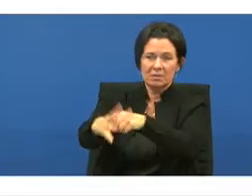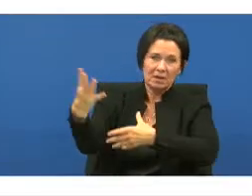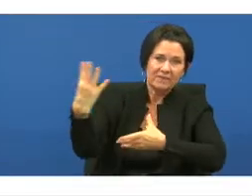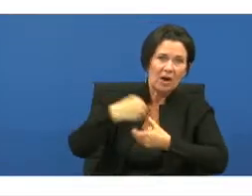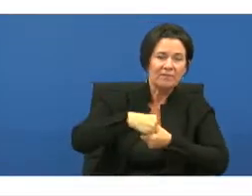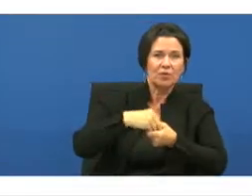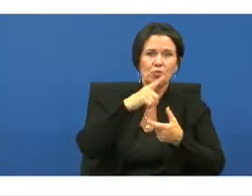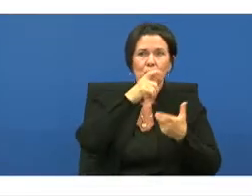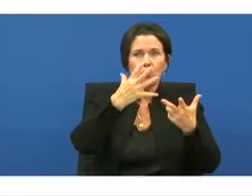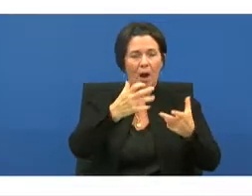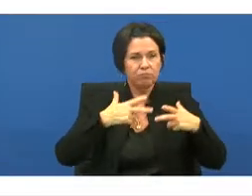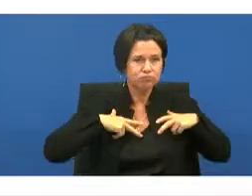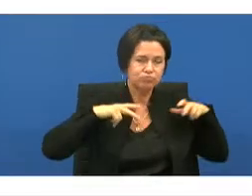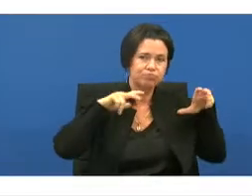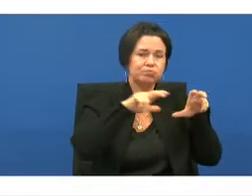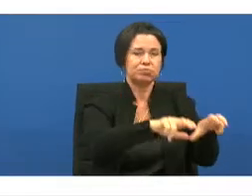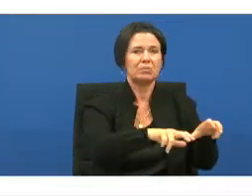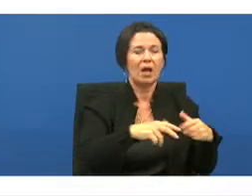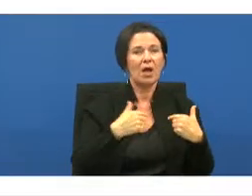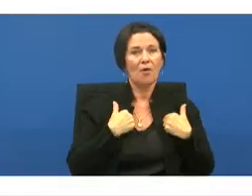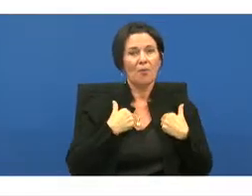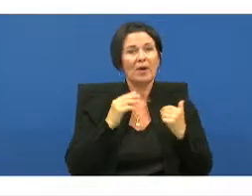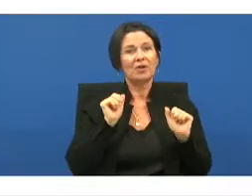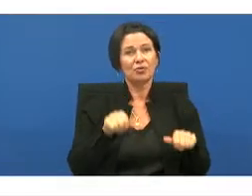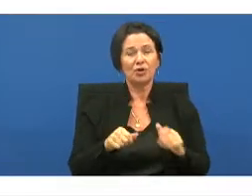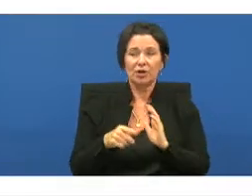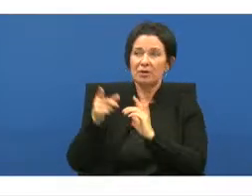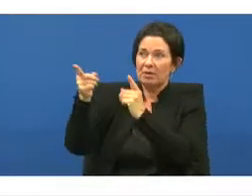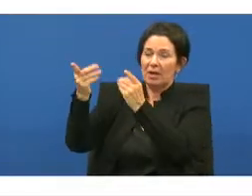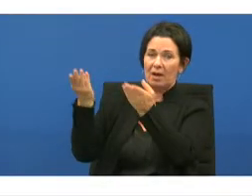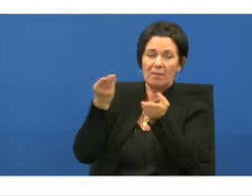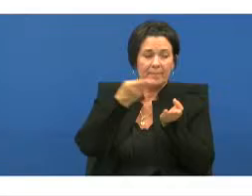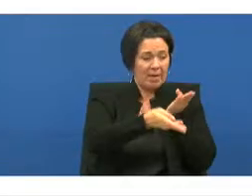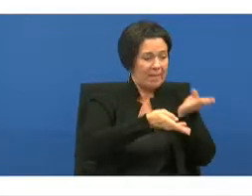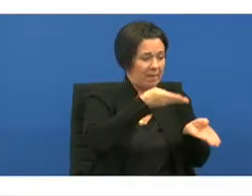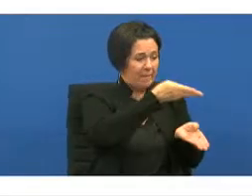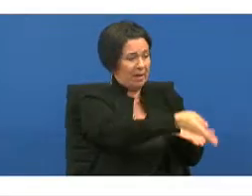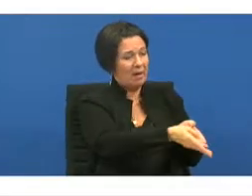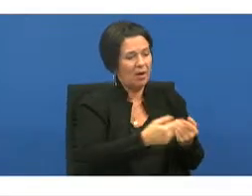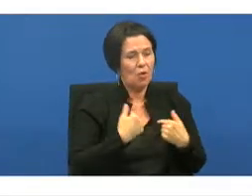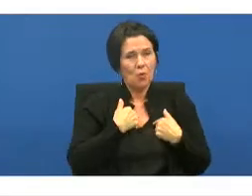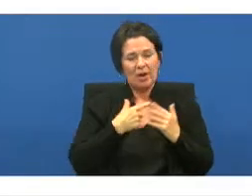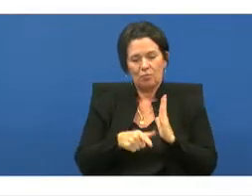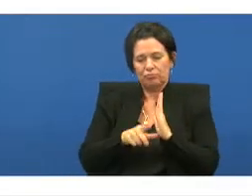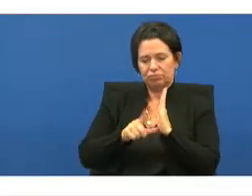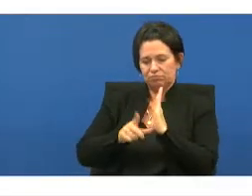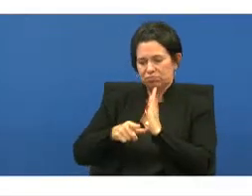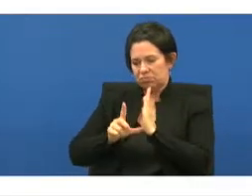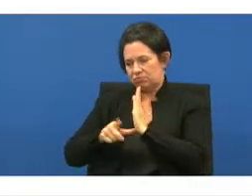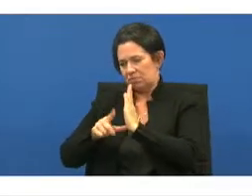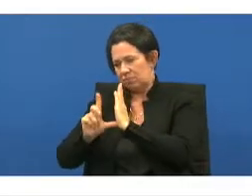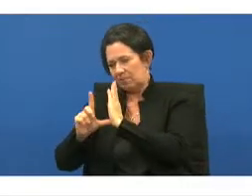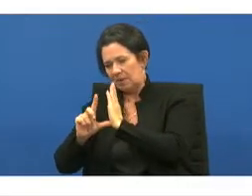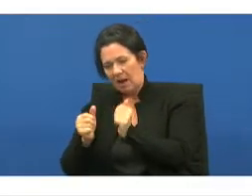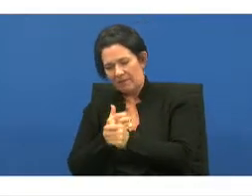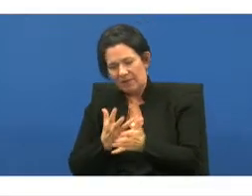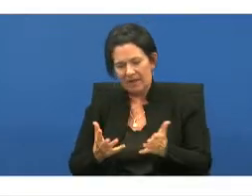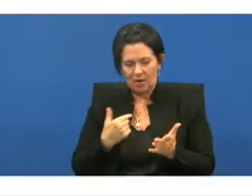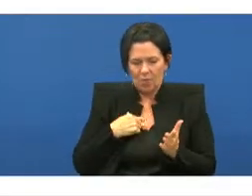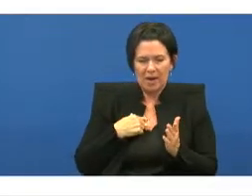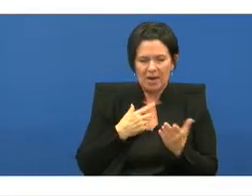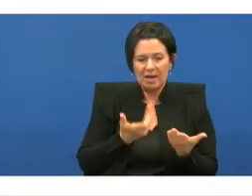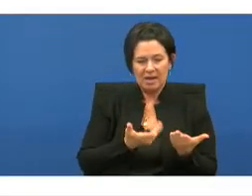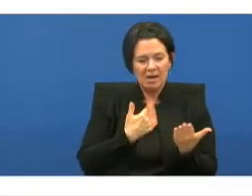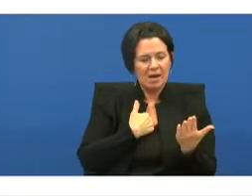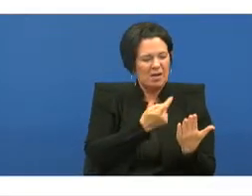developers as possible. We would review those proposals and then review those qualifications and then prepare a request for